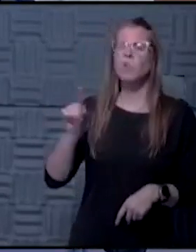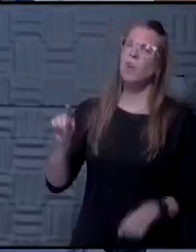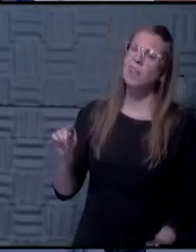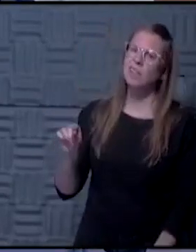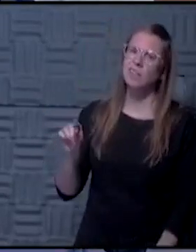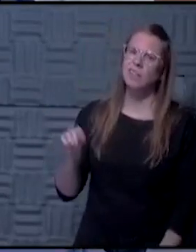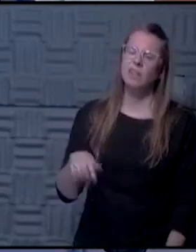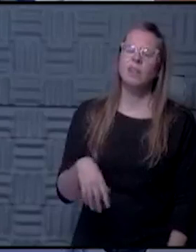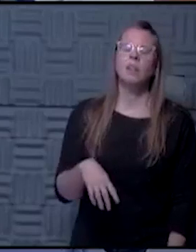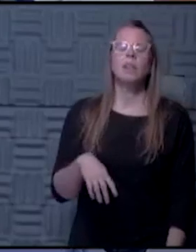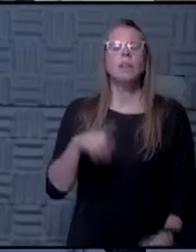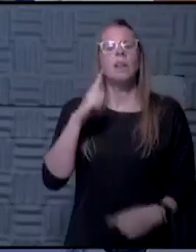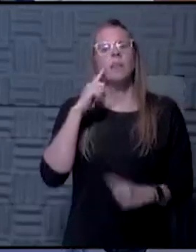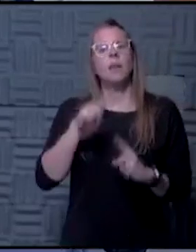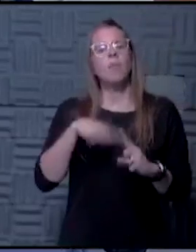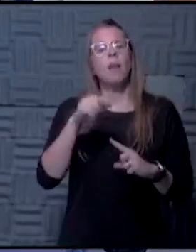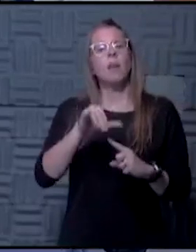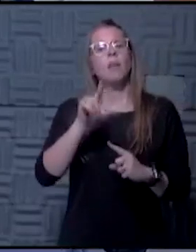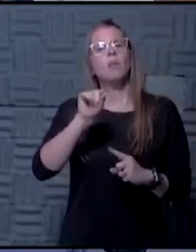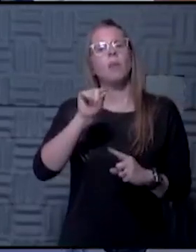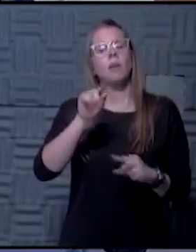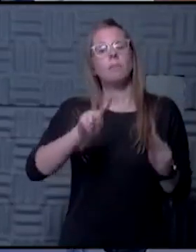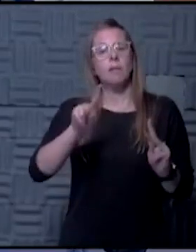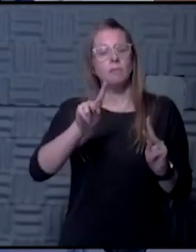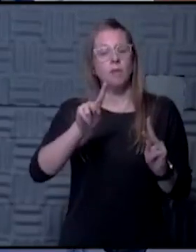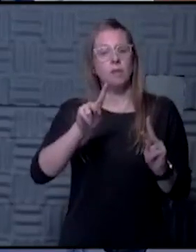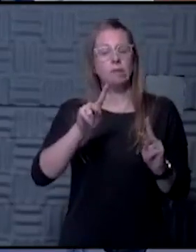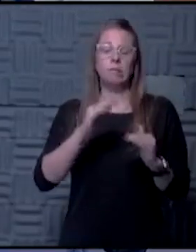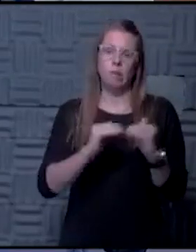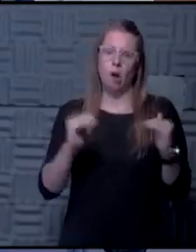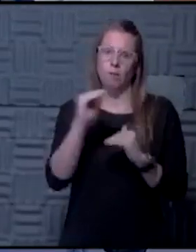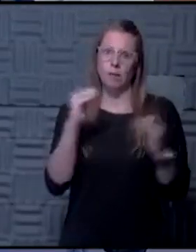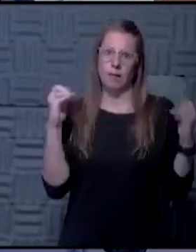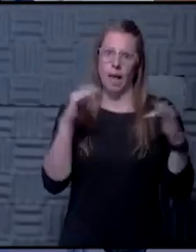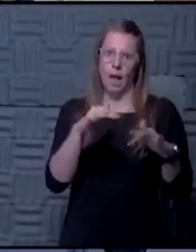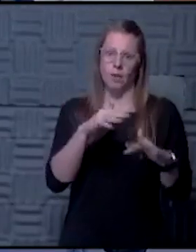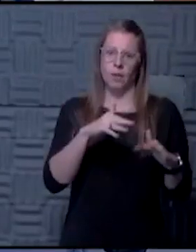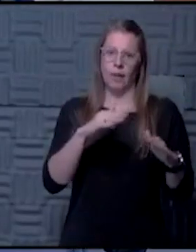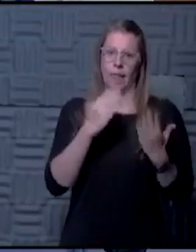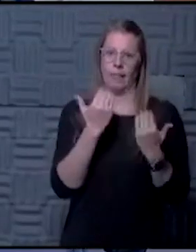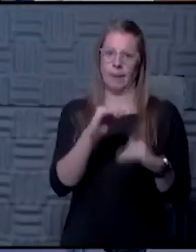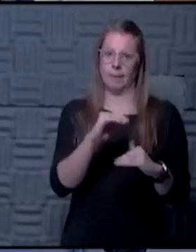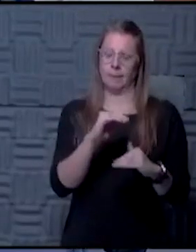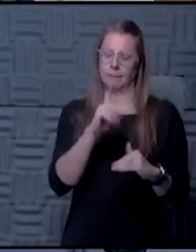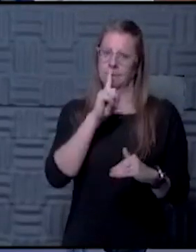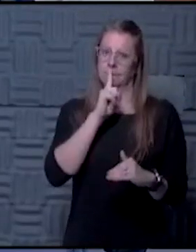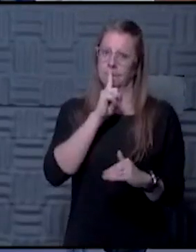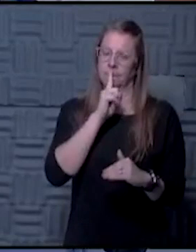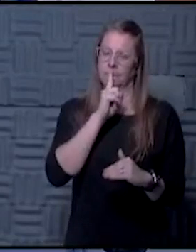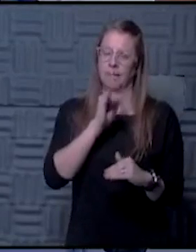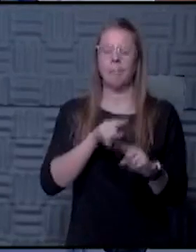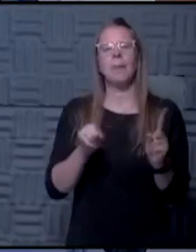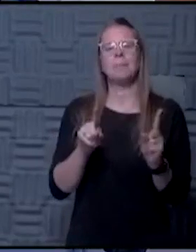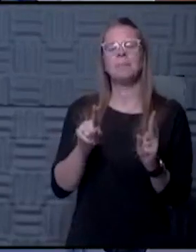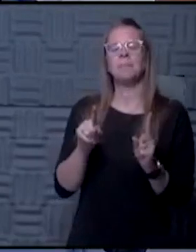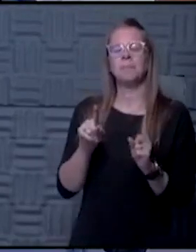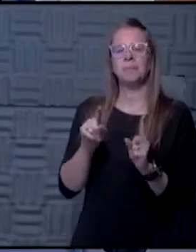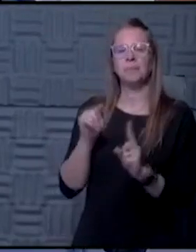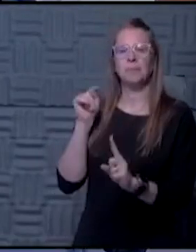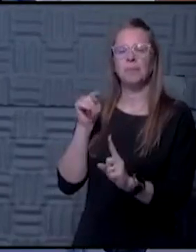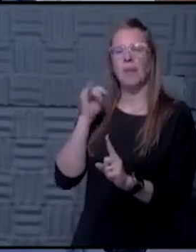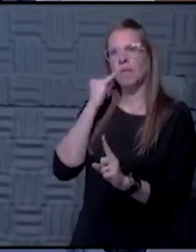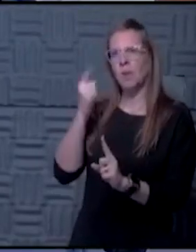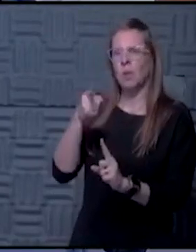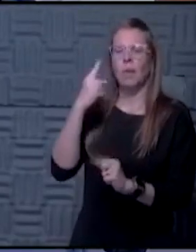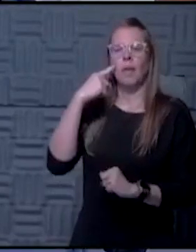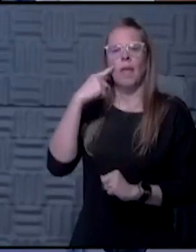about that, and 20 people, of course, you're over the gathering limit. We're not going to say about that. But if you